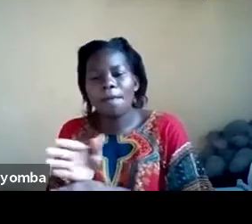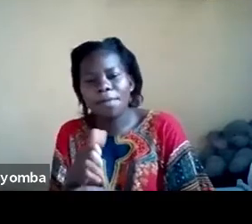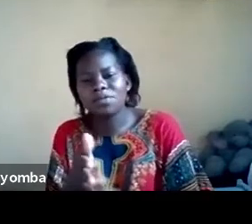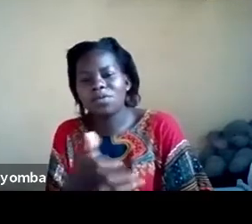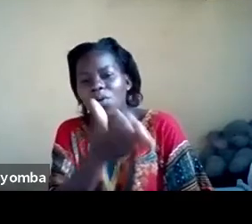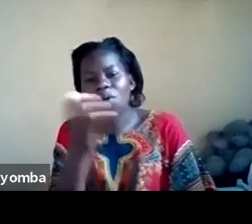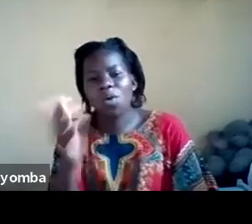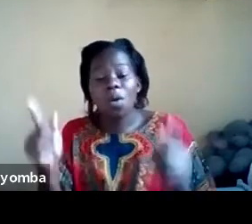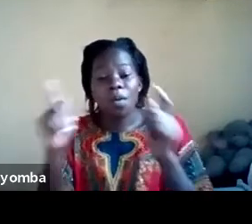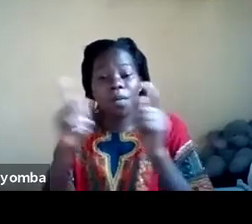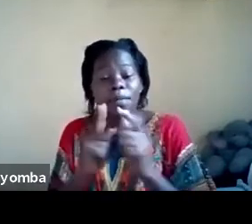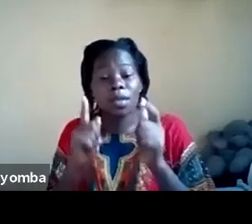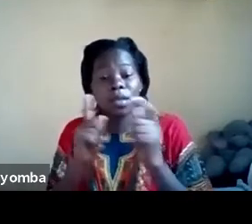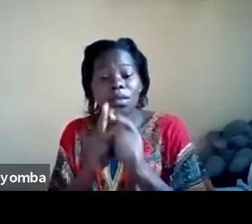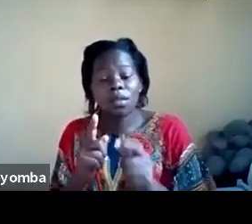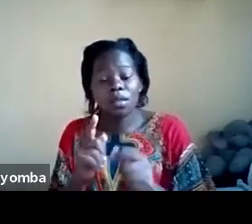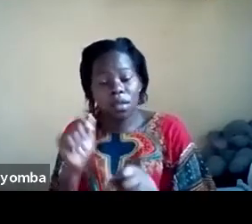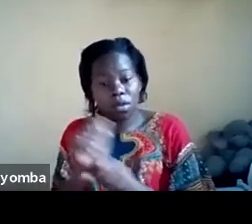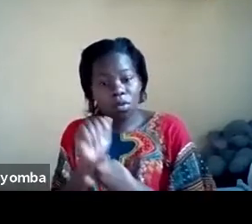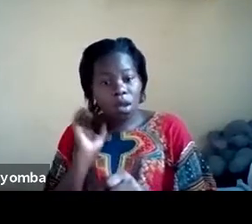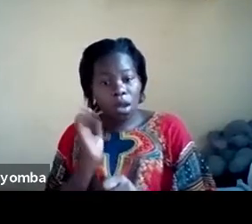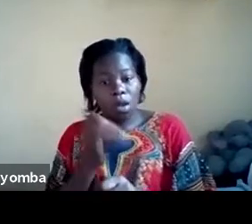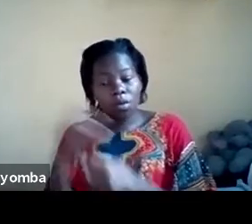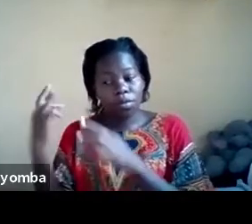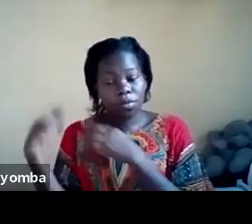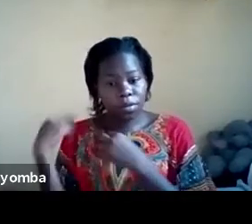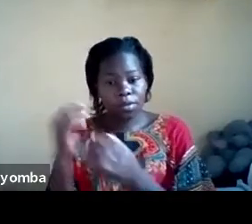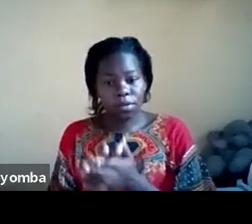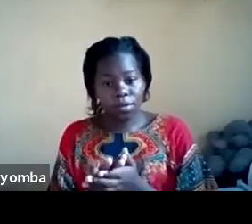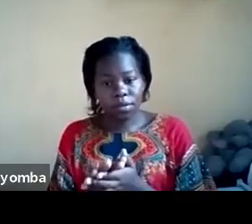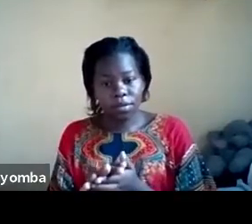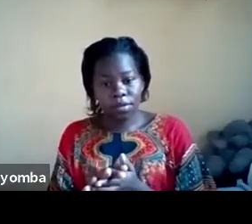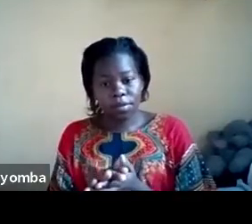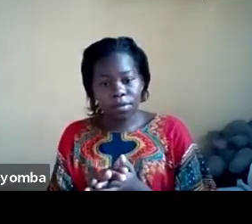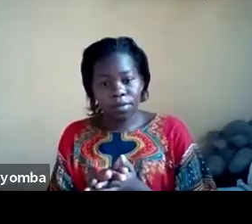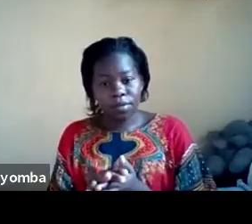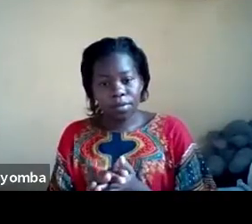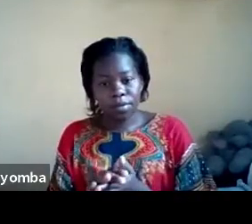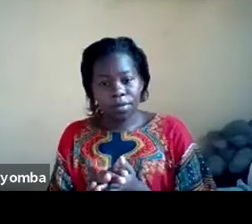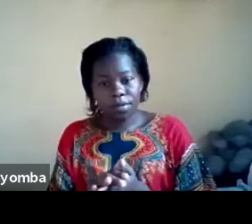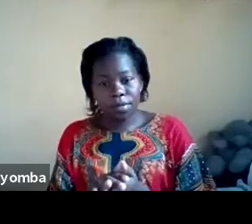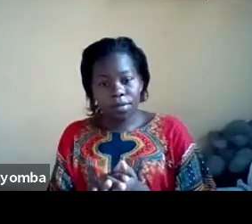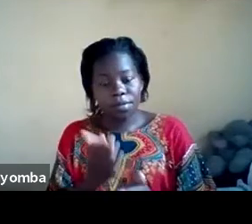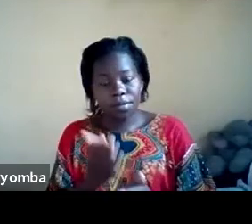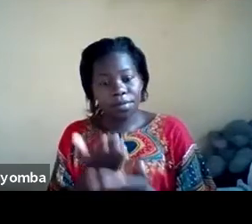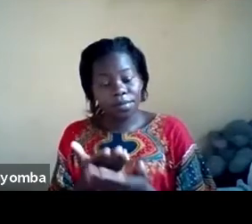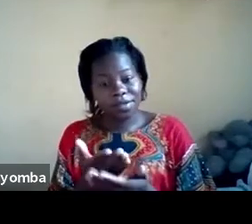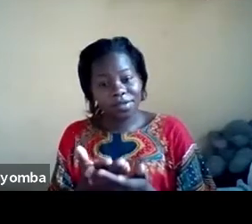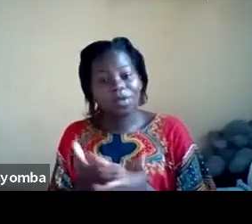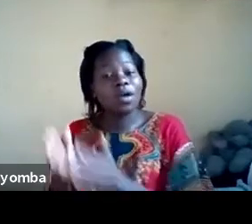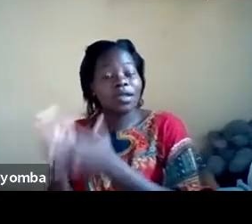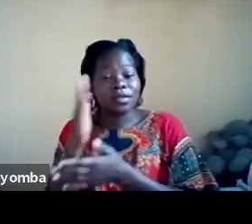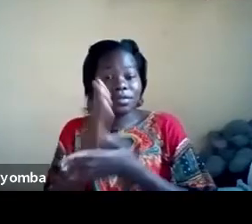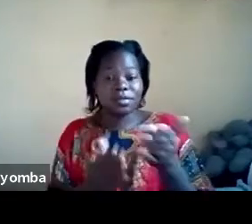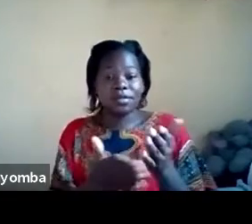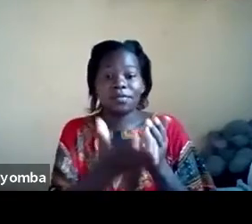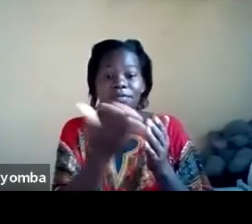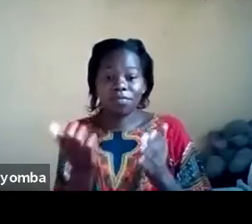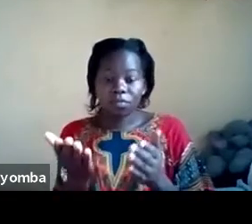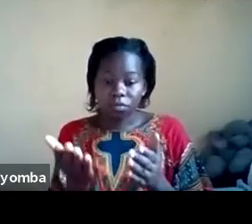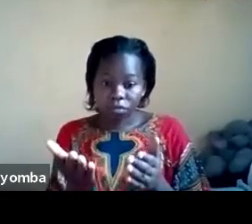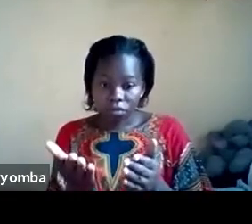halfway. Let's do our part. Put your house in order. Some of these it's more